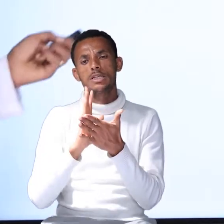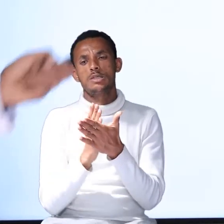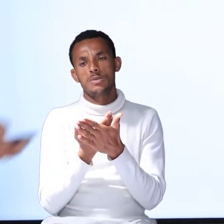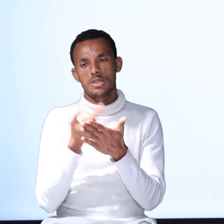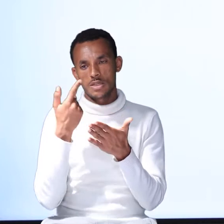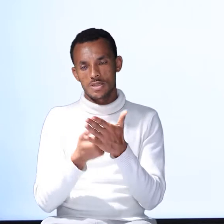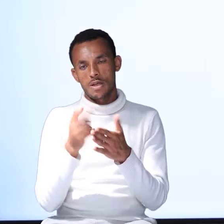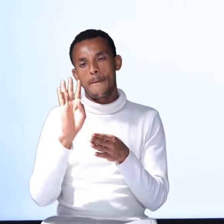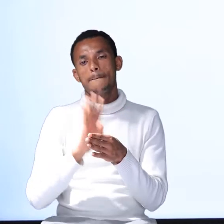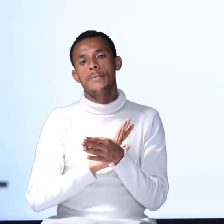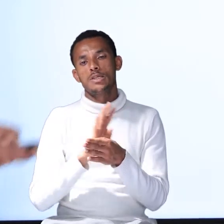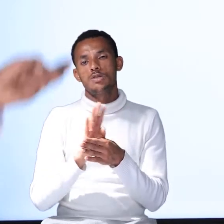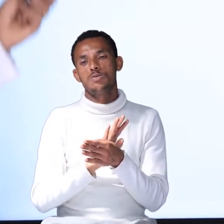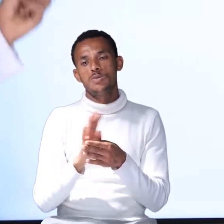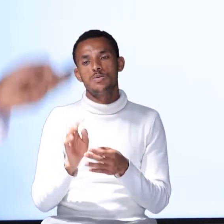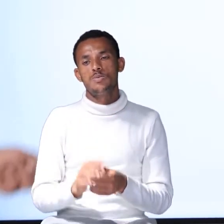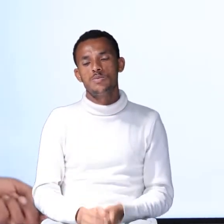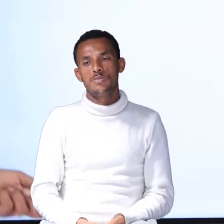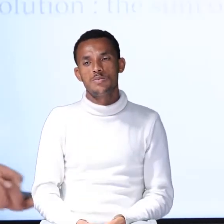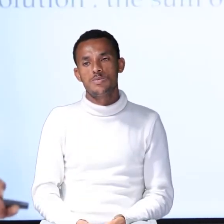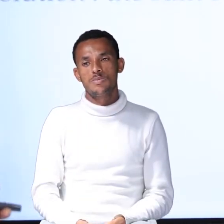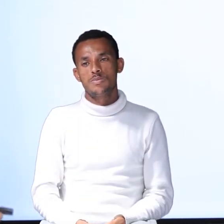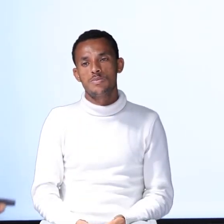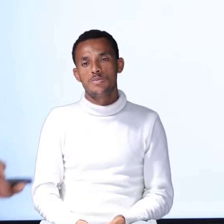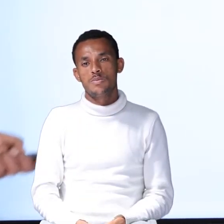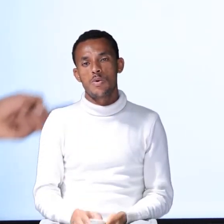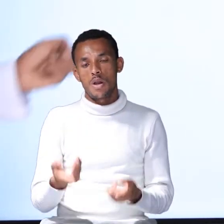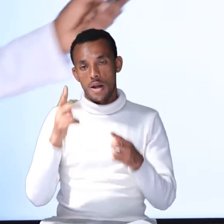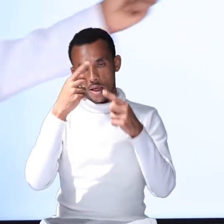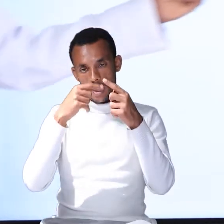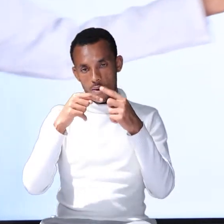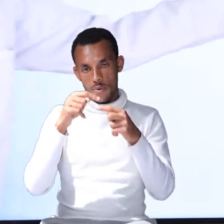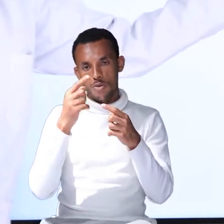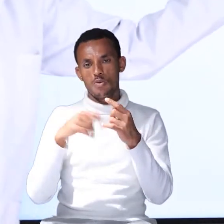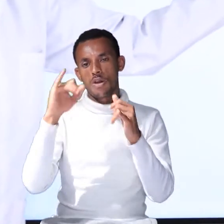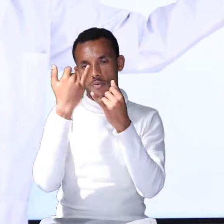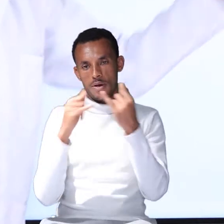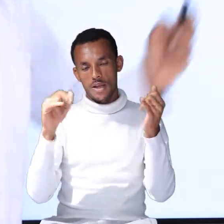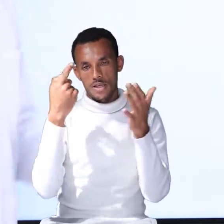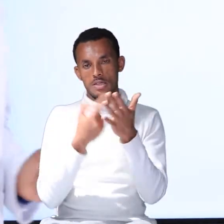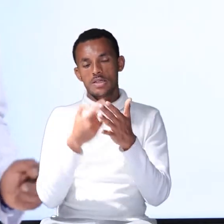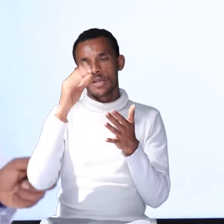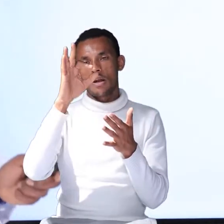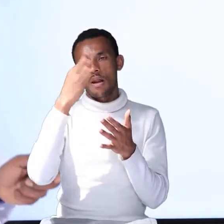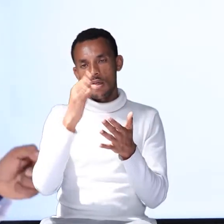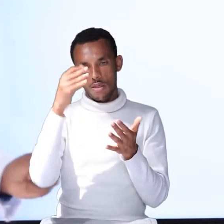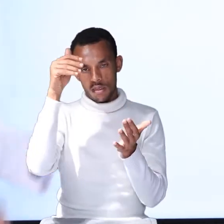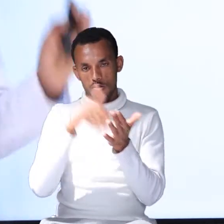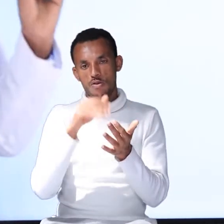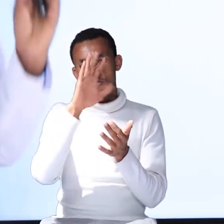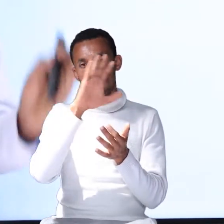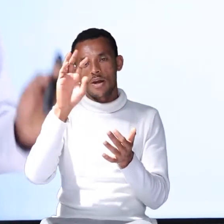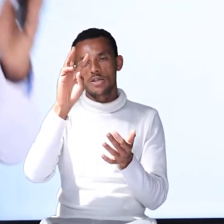that partnership also it will be. When you are coming to divide this